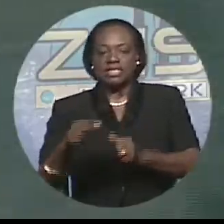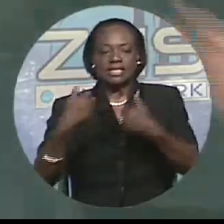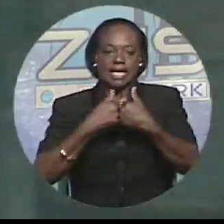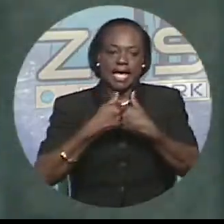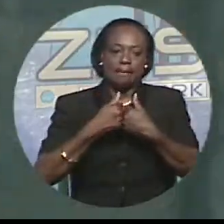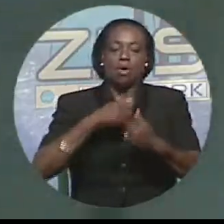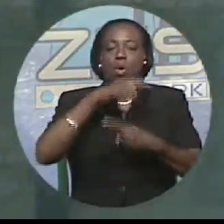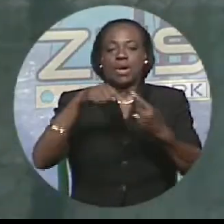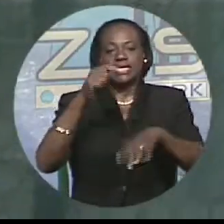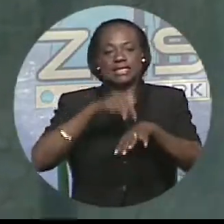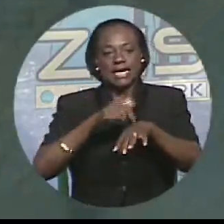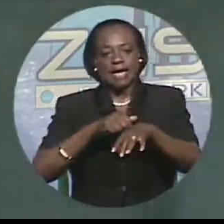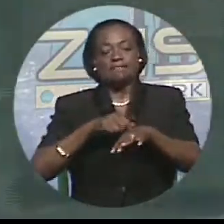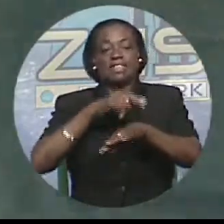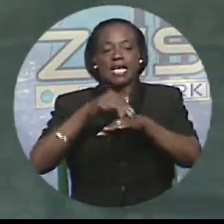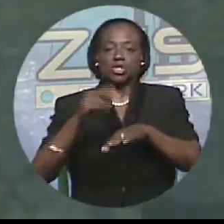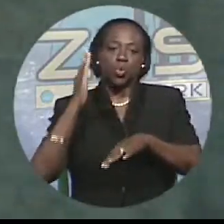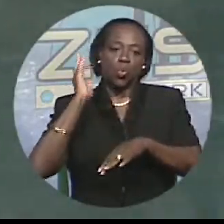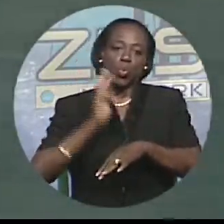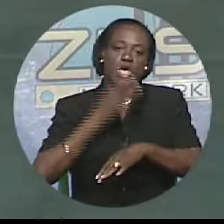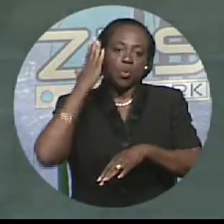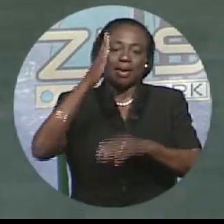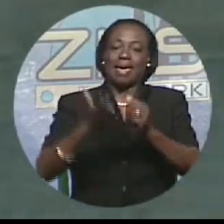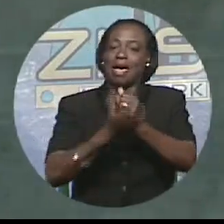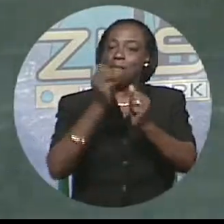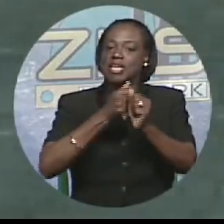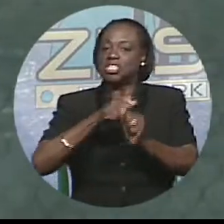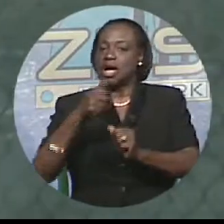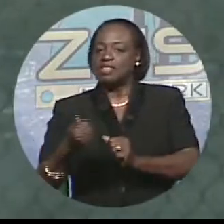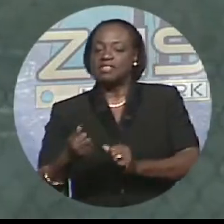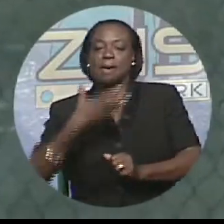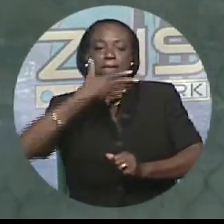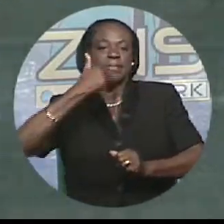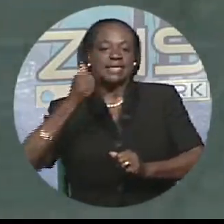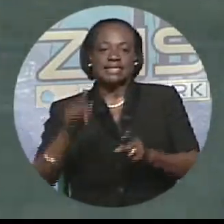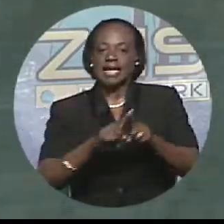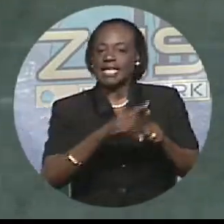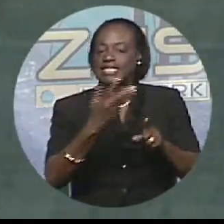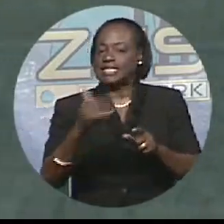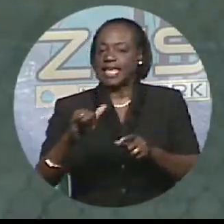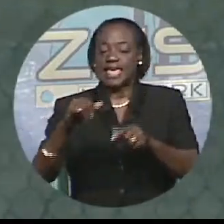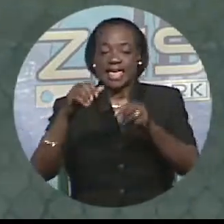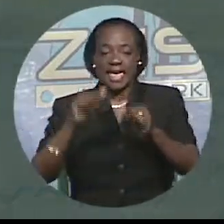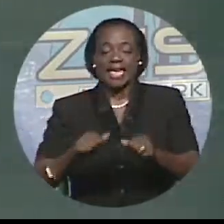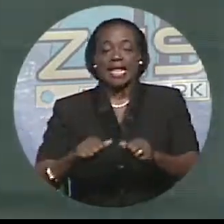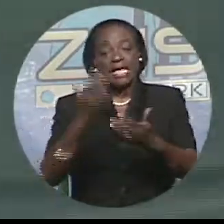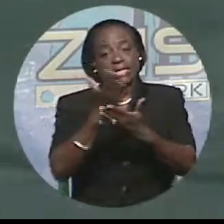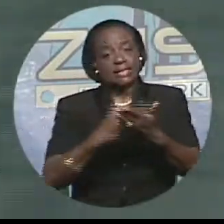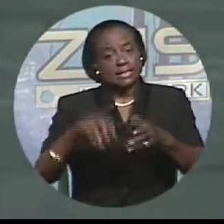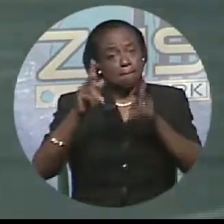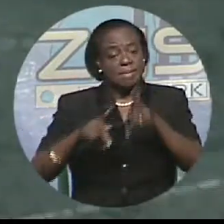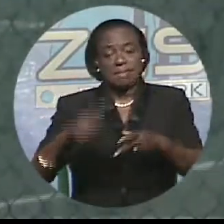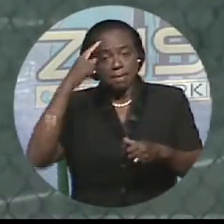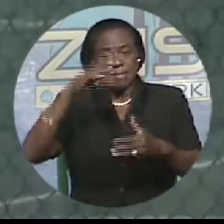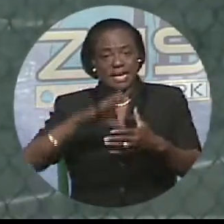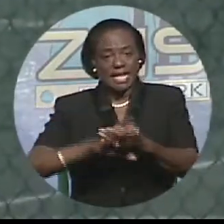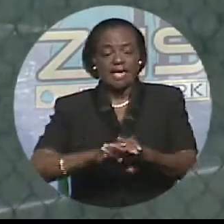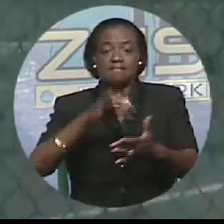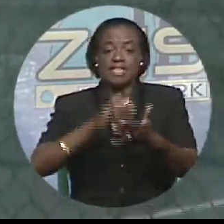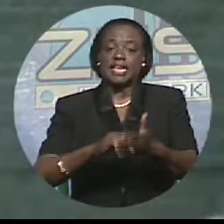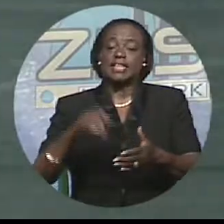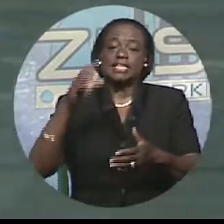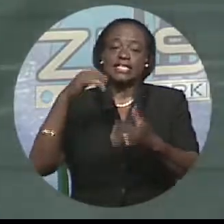for the matches, we can help out each other the best way we can. Some persons believe that the team selected by the Bahamas Lawn Tennis Association should have